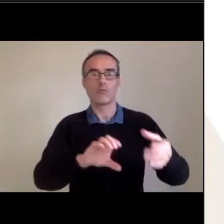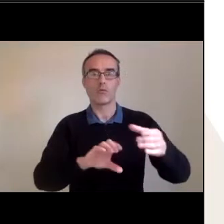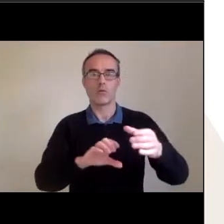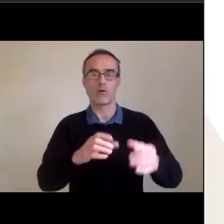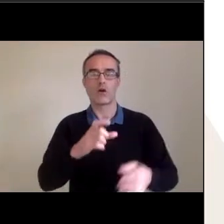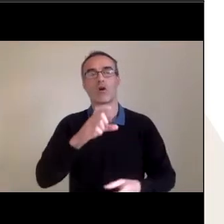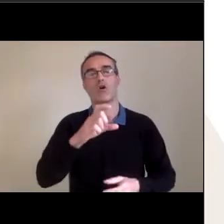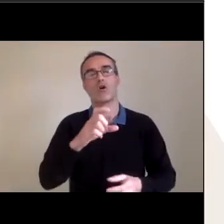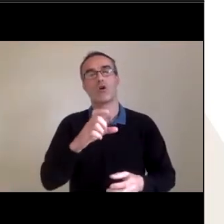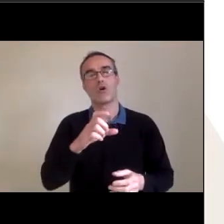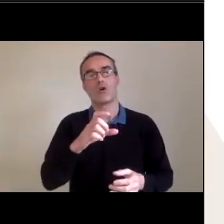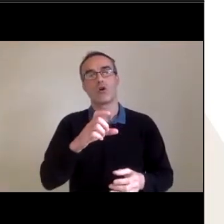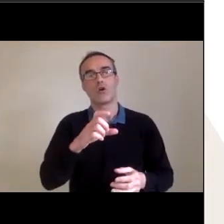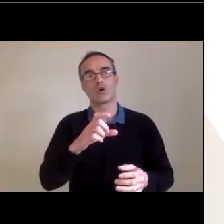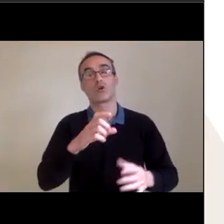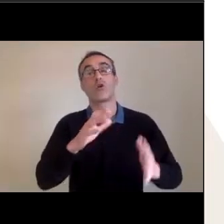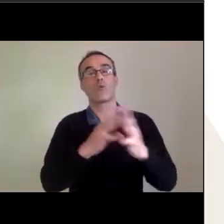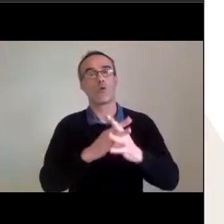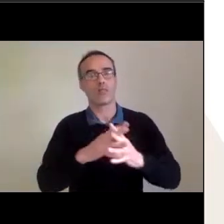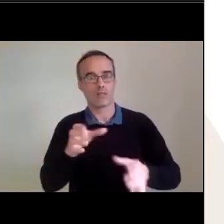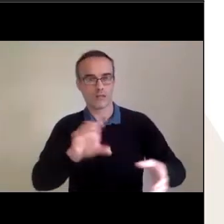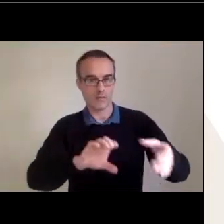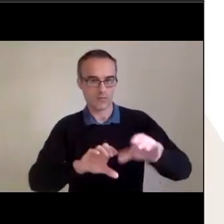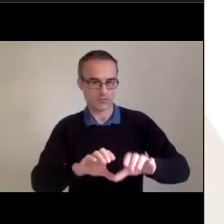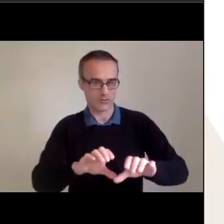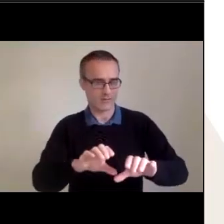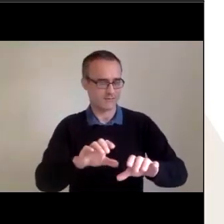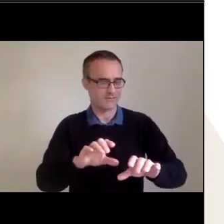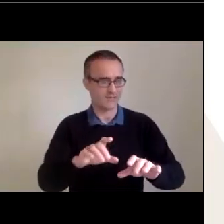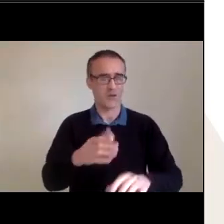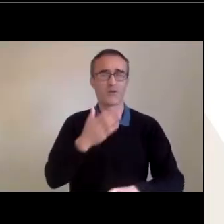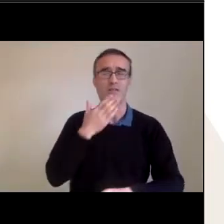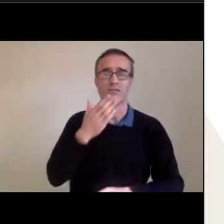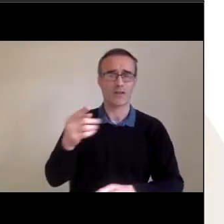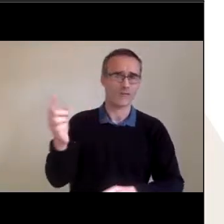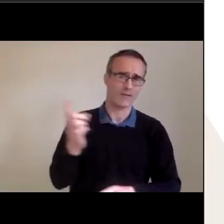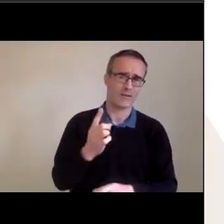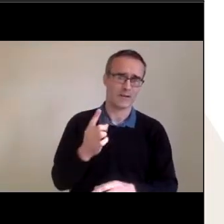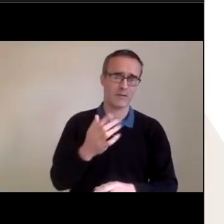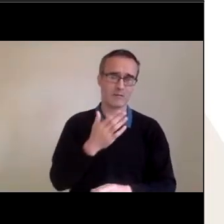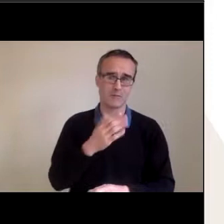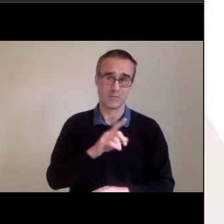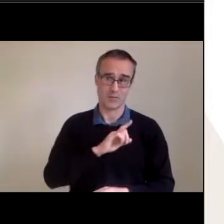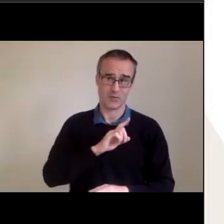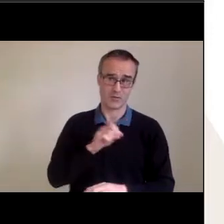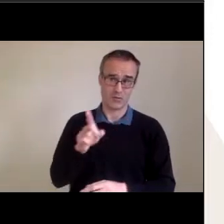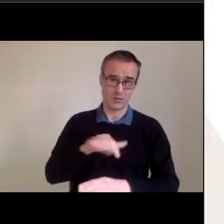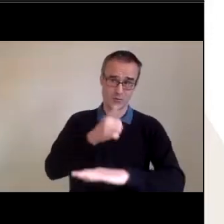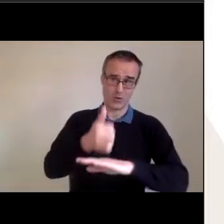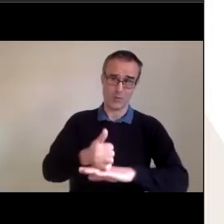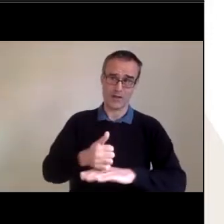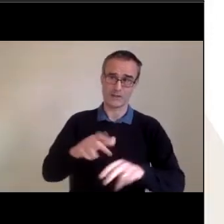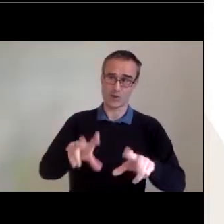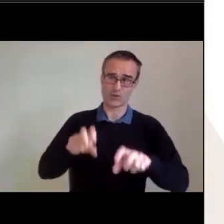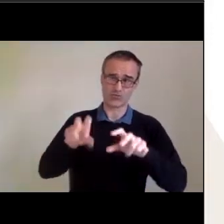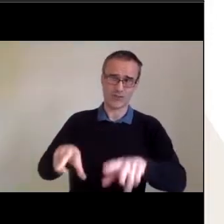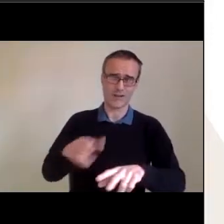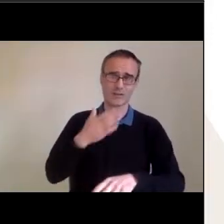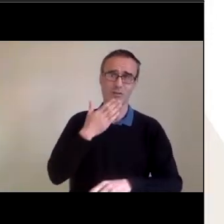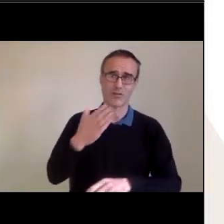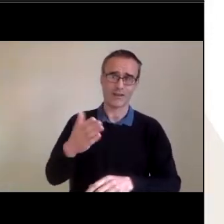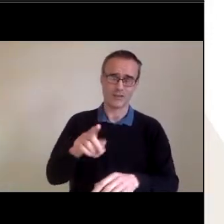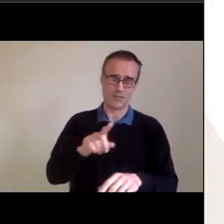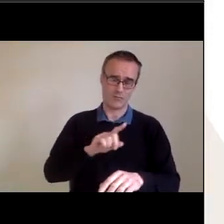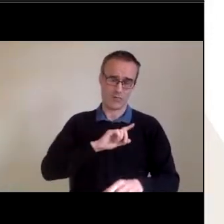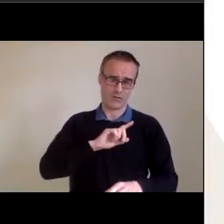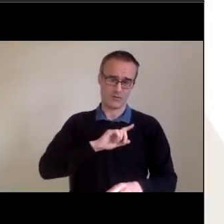time zones have made this a difficult thing to arrange. So it's really good to see you with us. Thank you ever so much. And I shall hand over